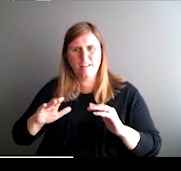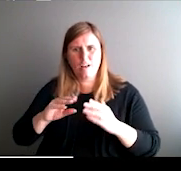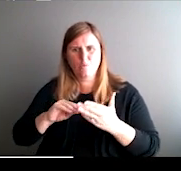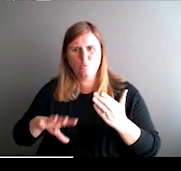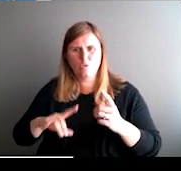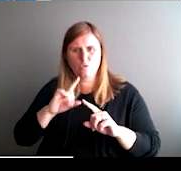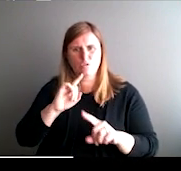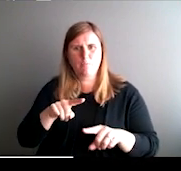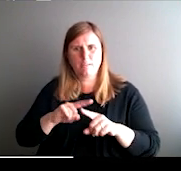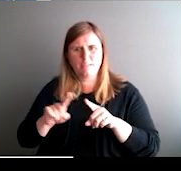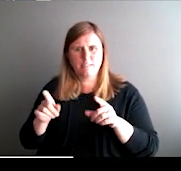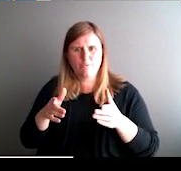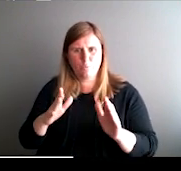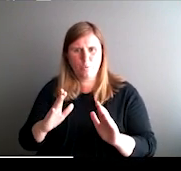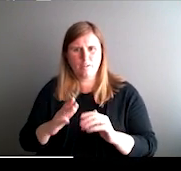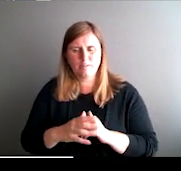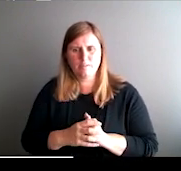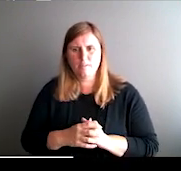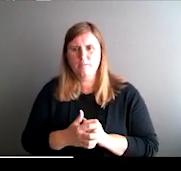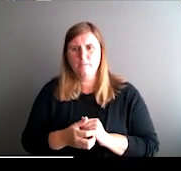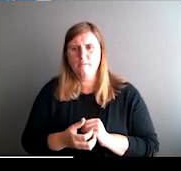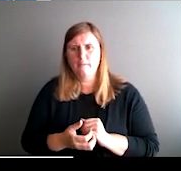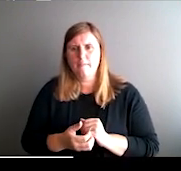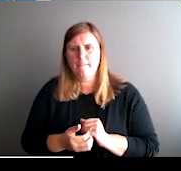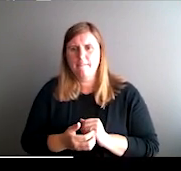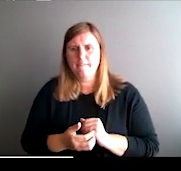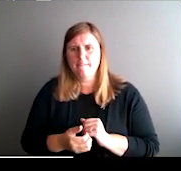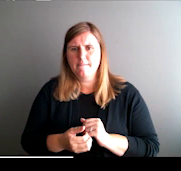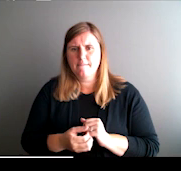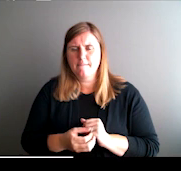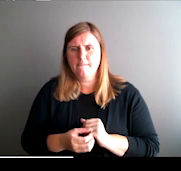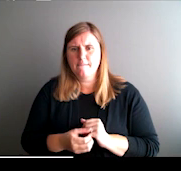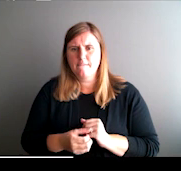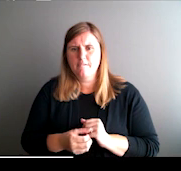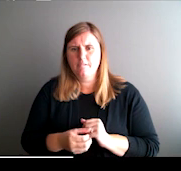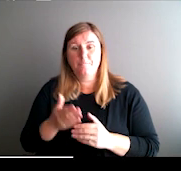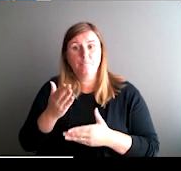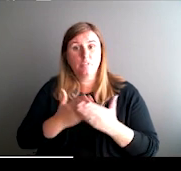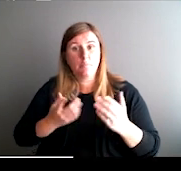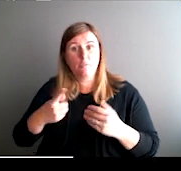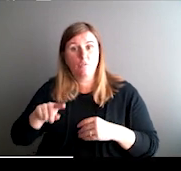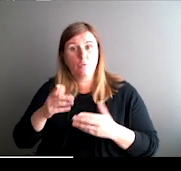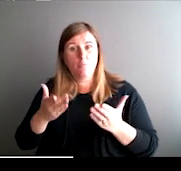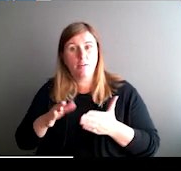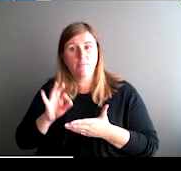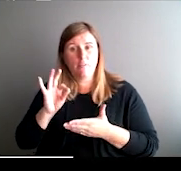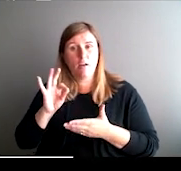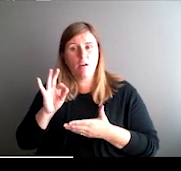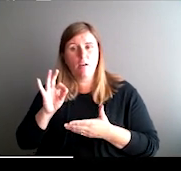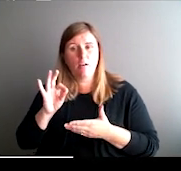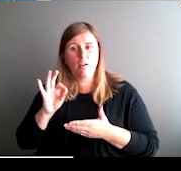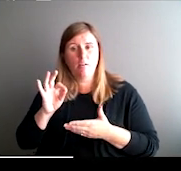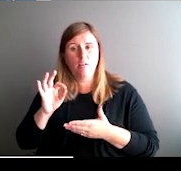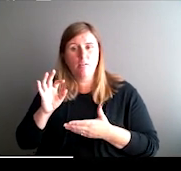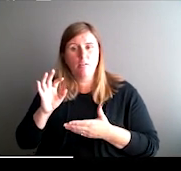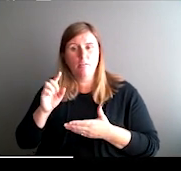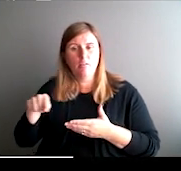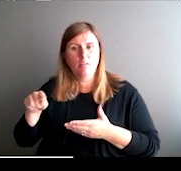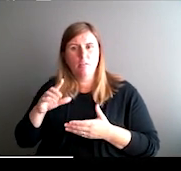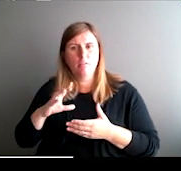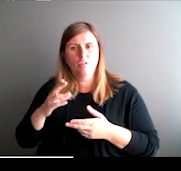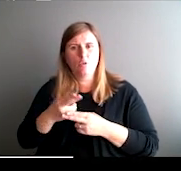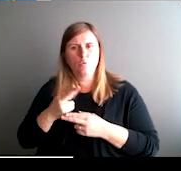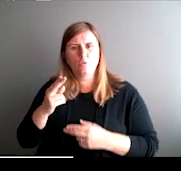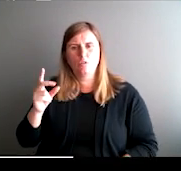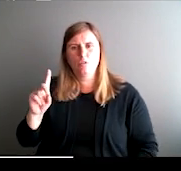to respond in different ways. I'm sure that some of you fine folks have been in sessions where they use a